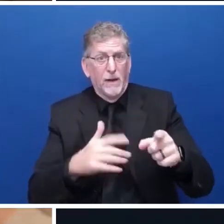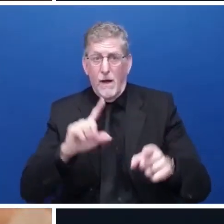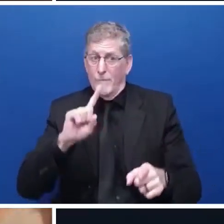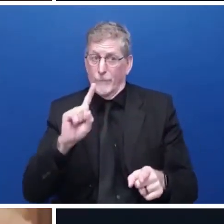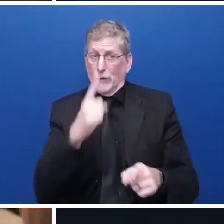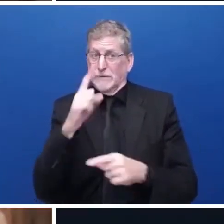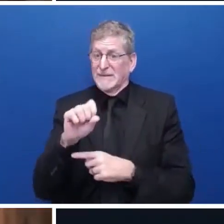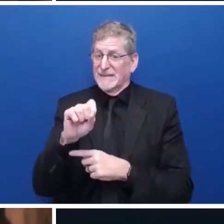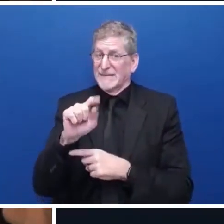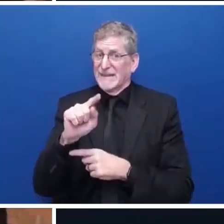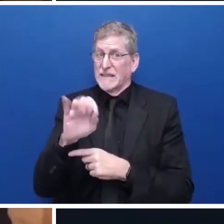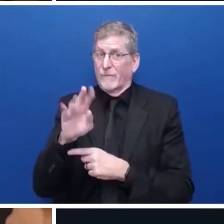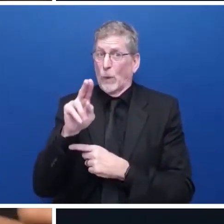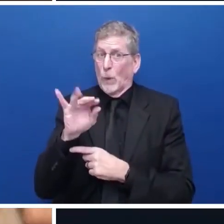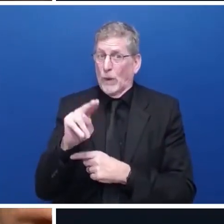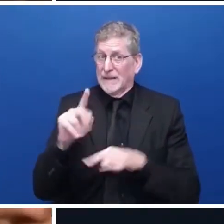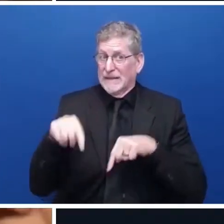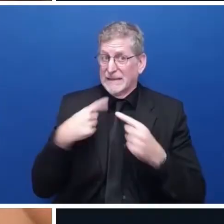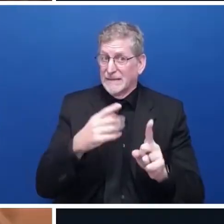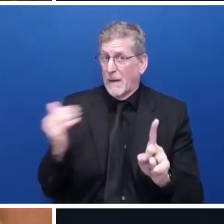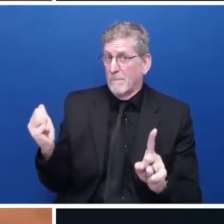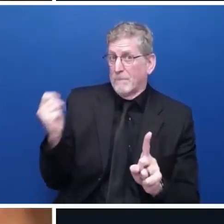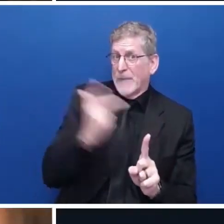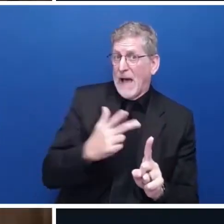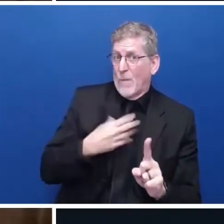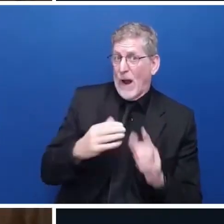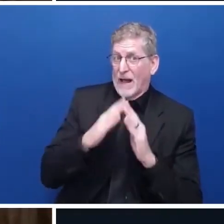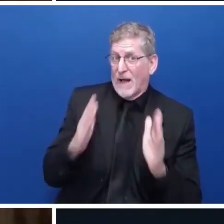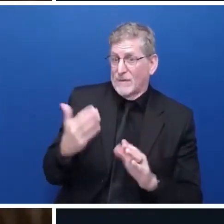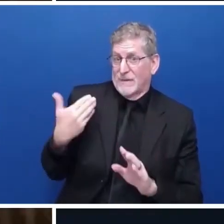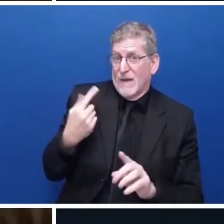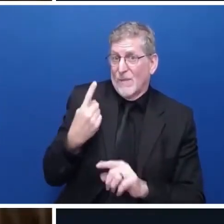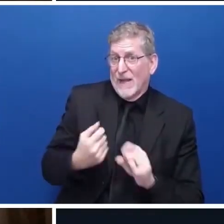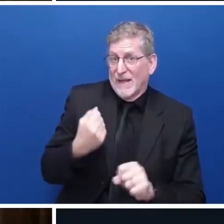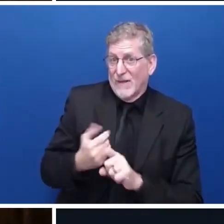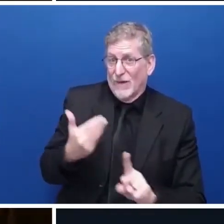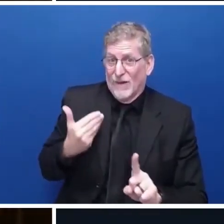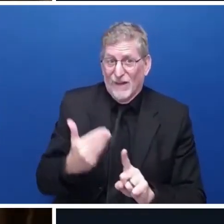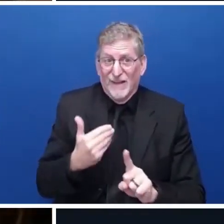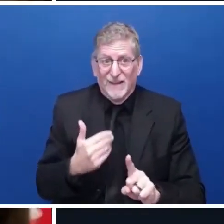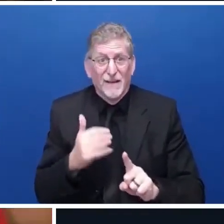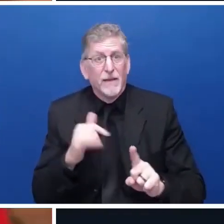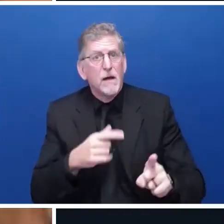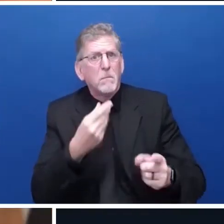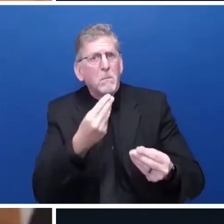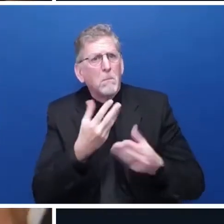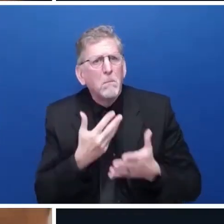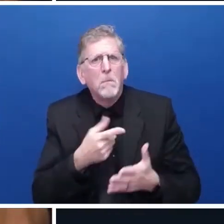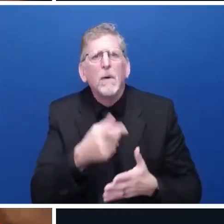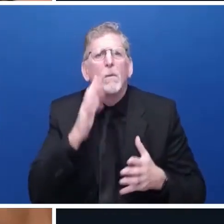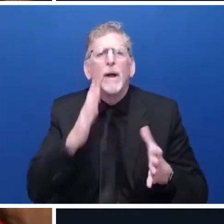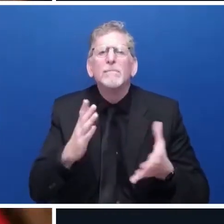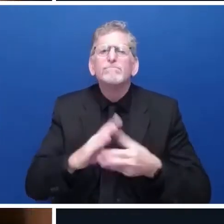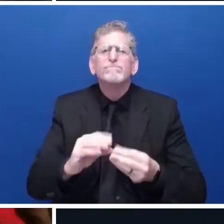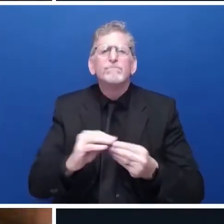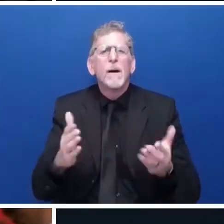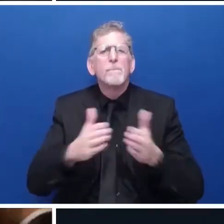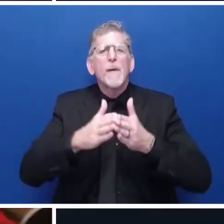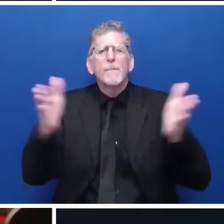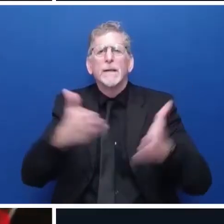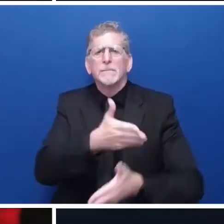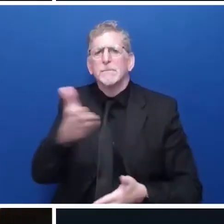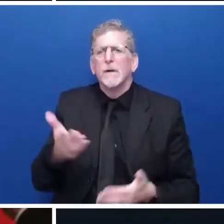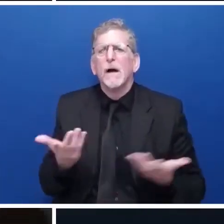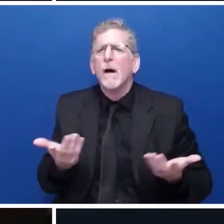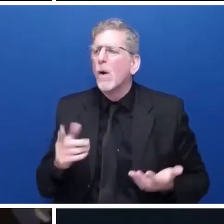Jeff sort of told us a little bit about the public he's speaking to, where the American people are at this moment, how they're viewing his